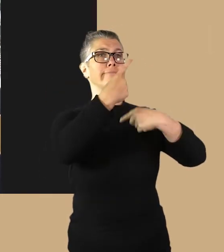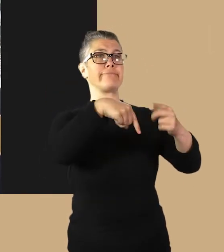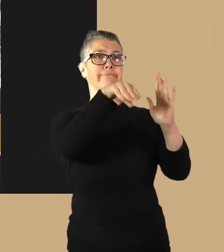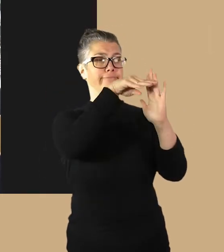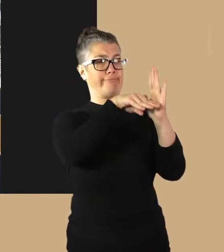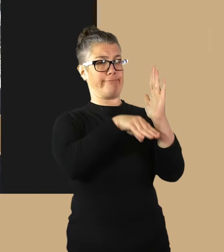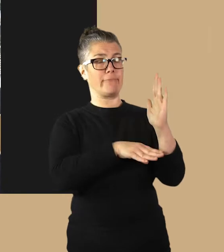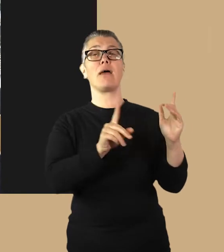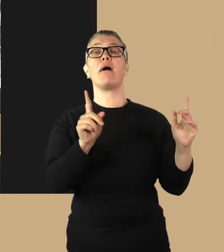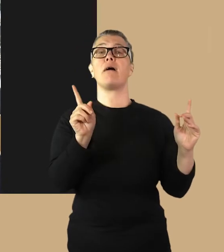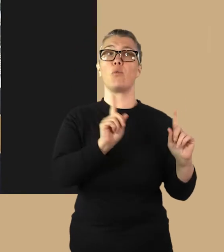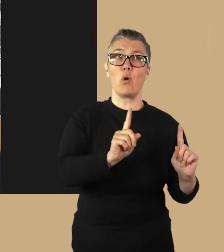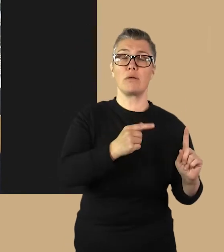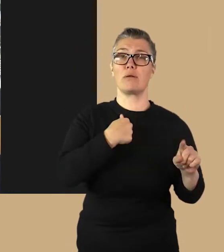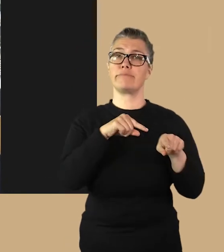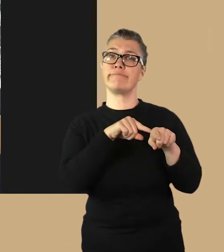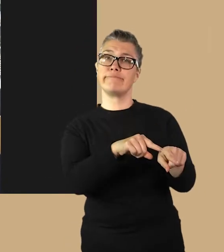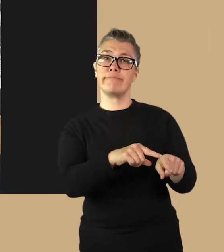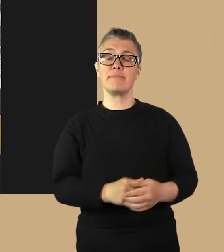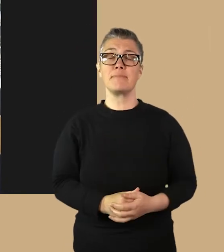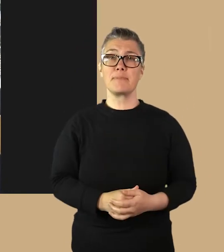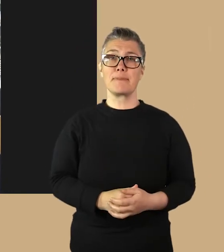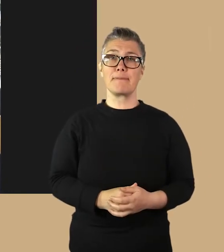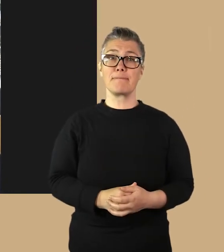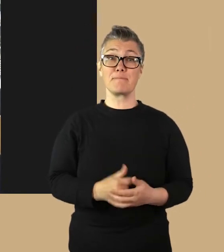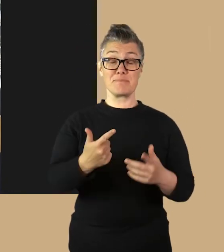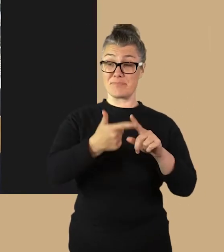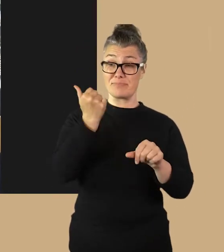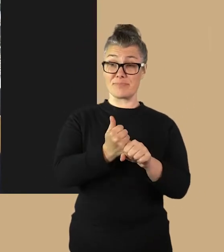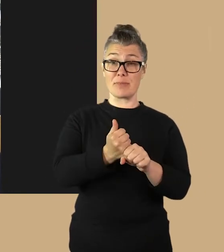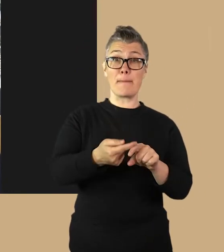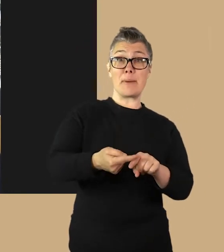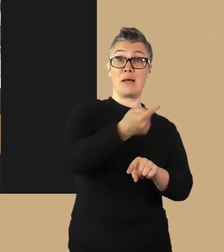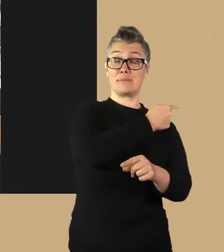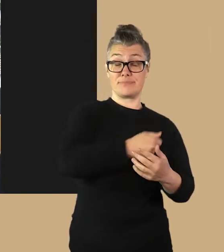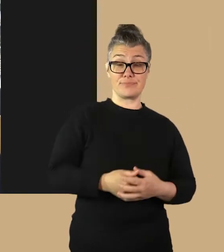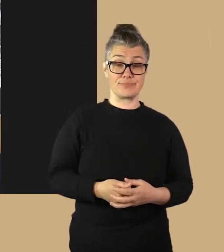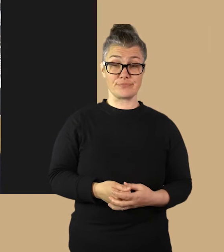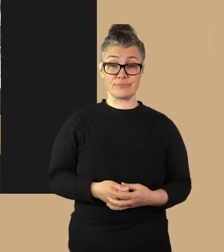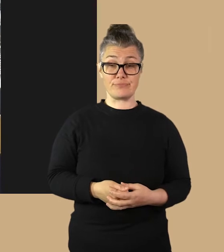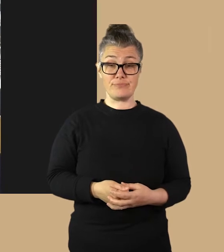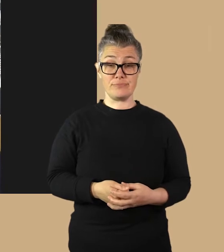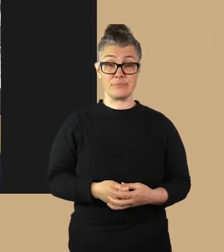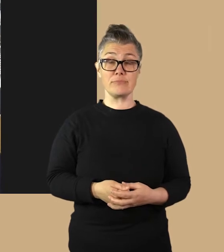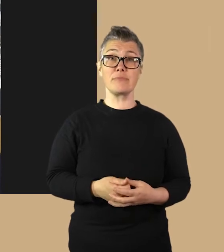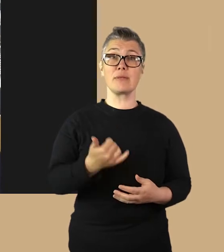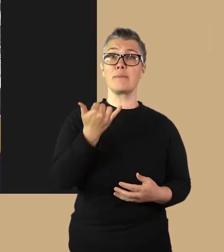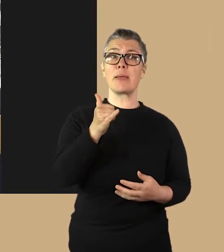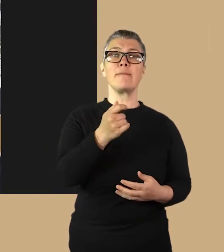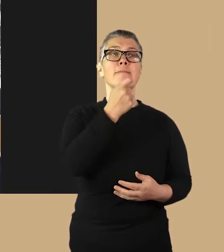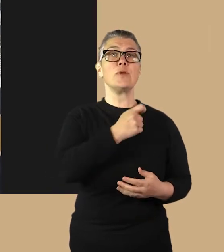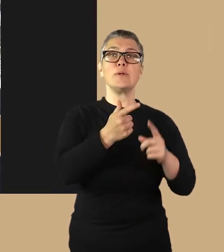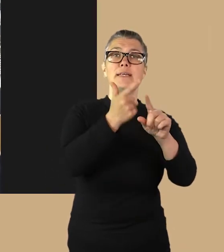guidance in that area. Even example from like the past, say, if there was a particularly, a